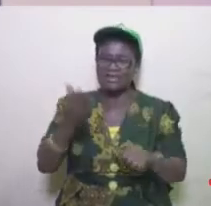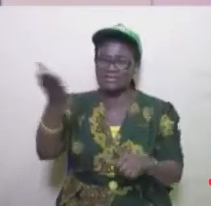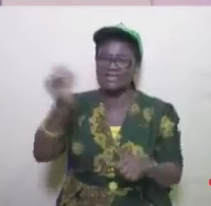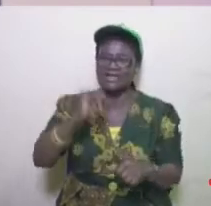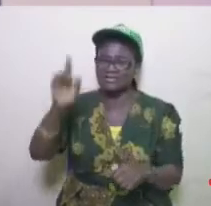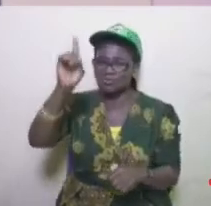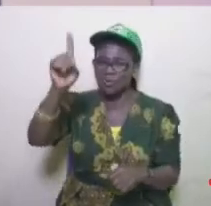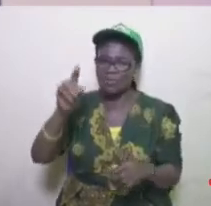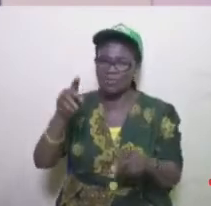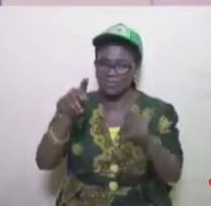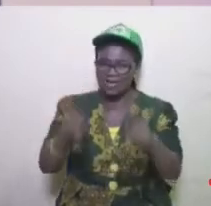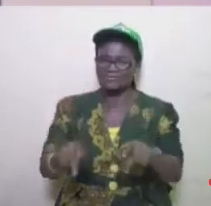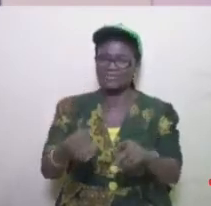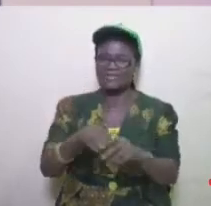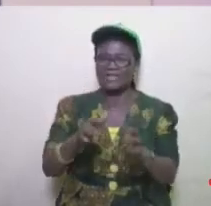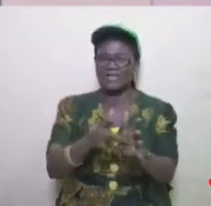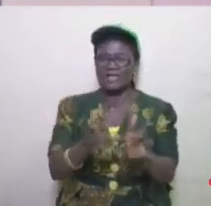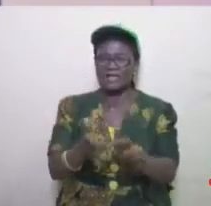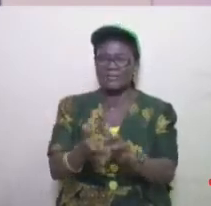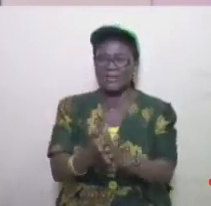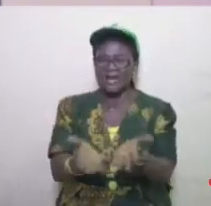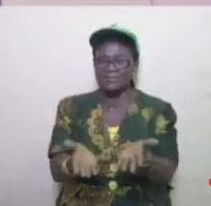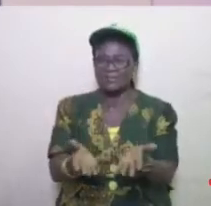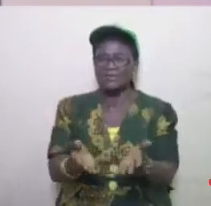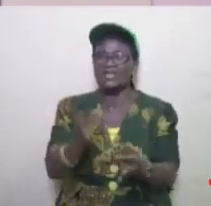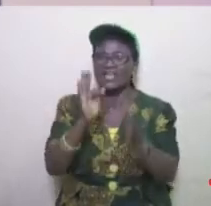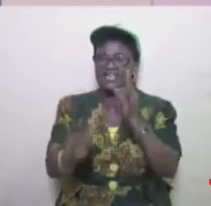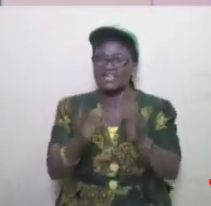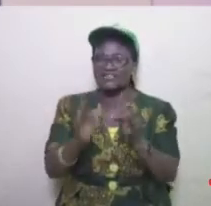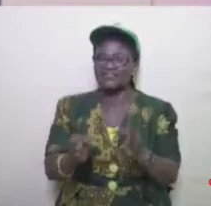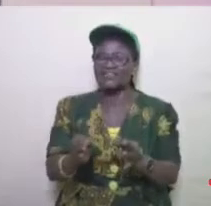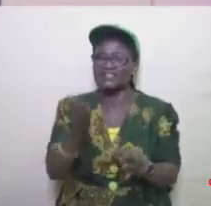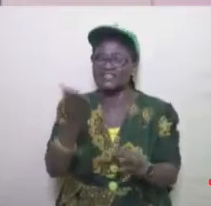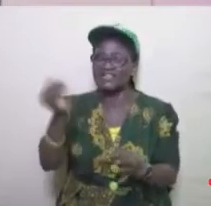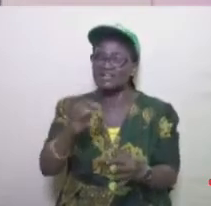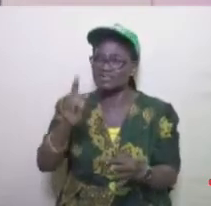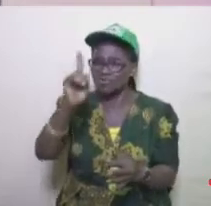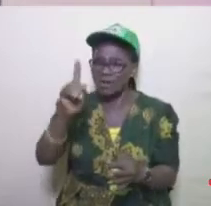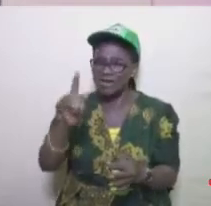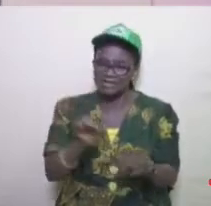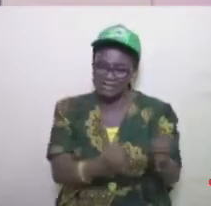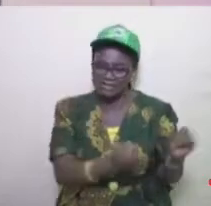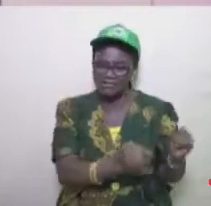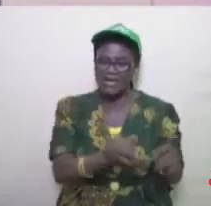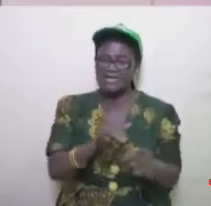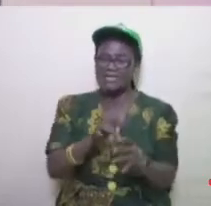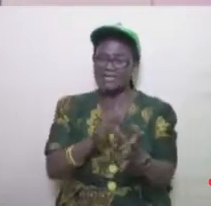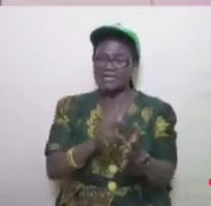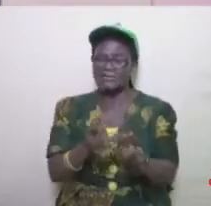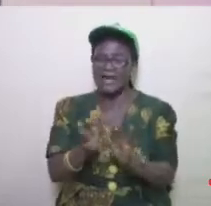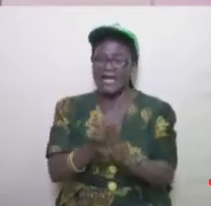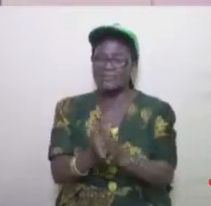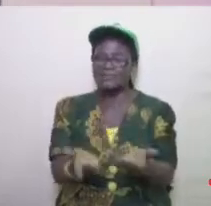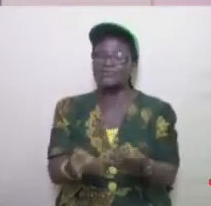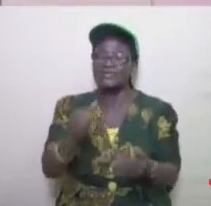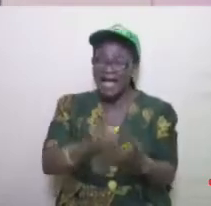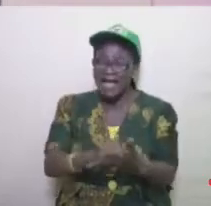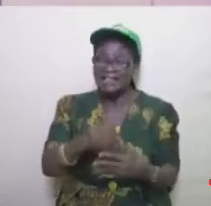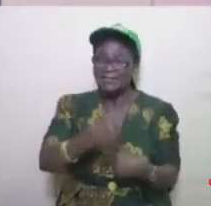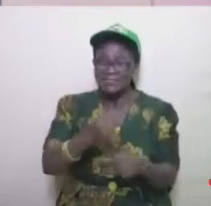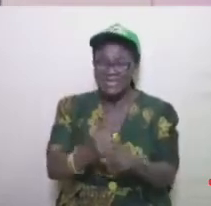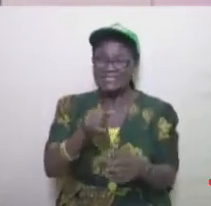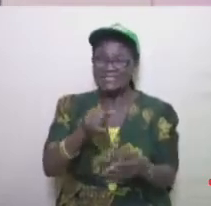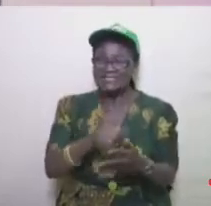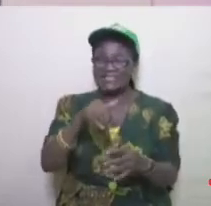Bible, if there is one individual in the Bible that made it in life,